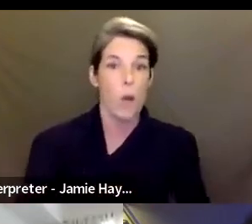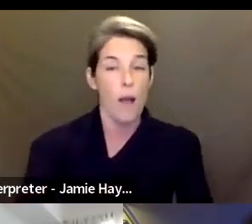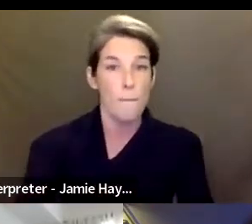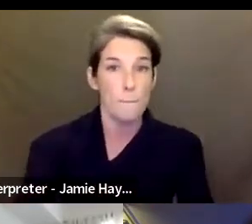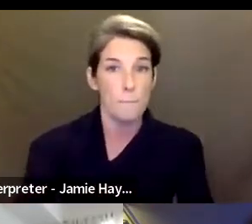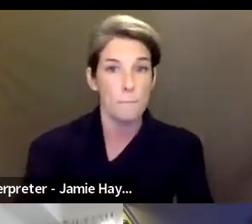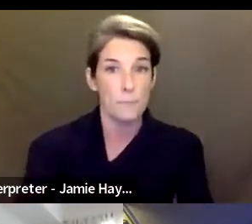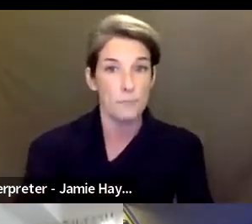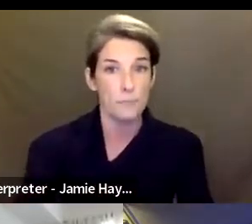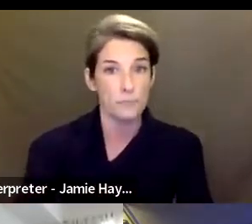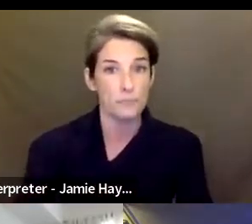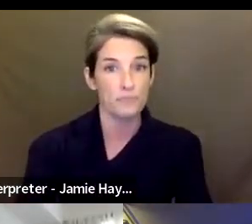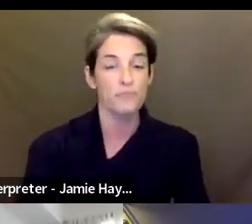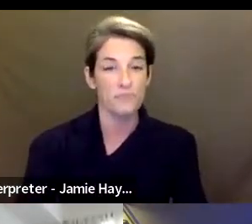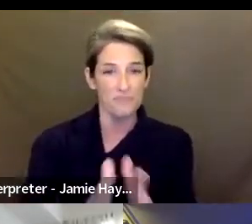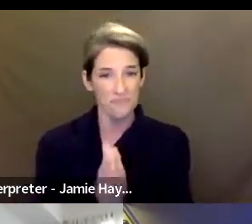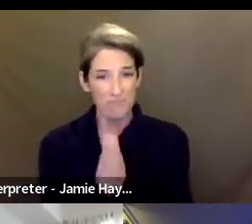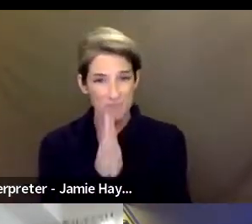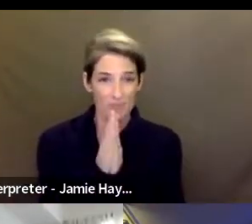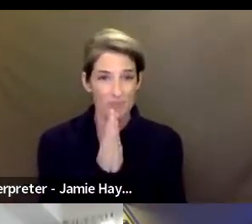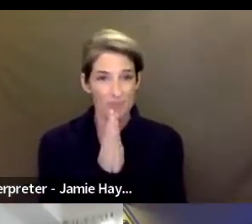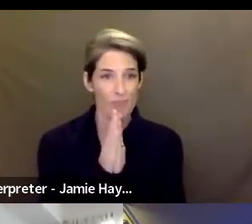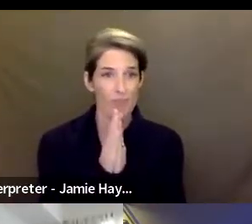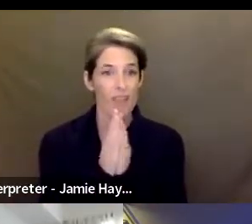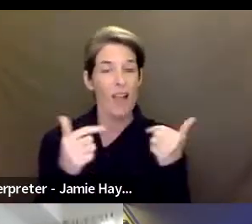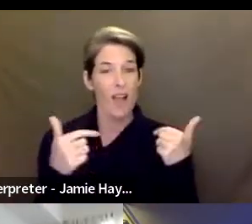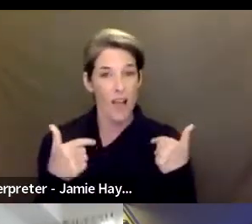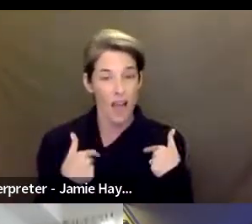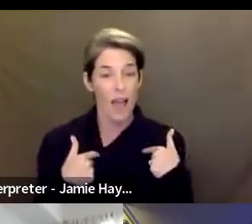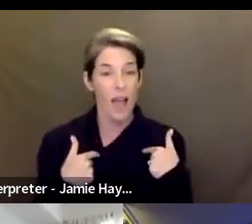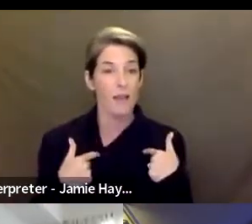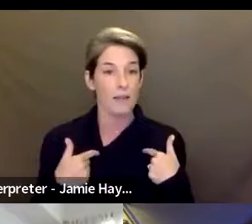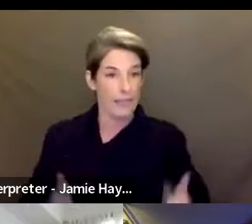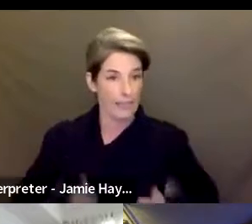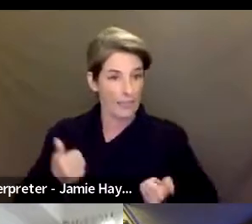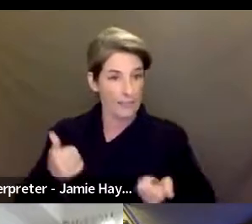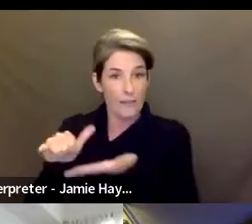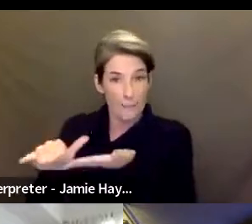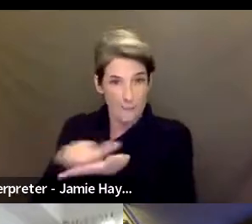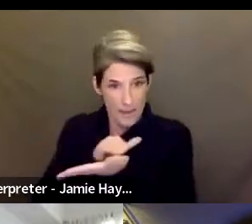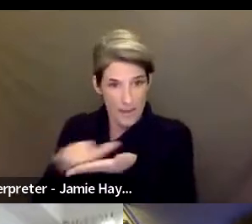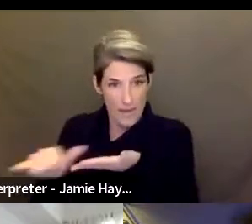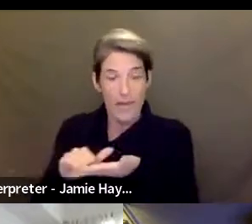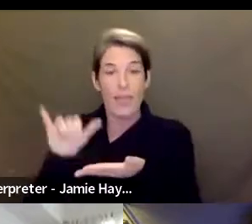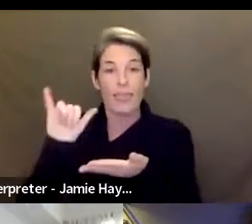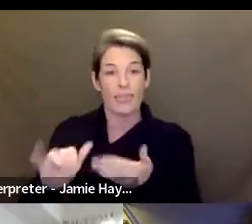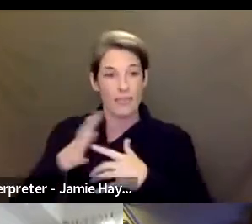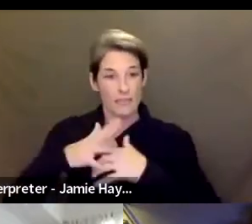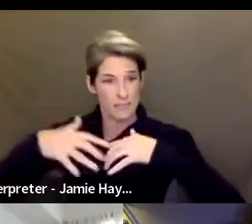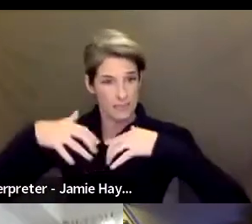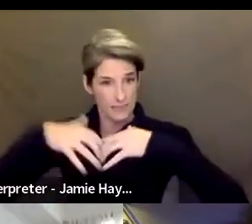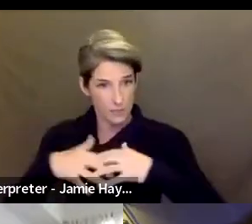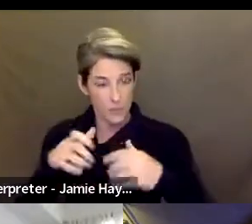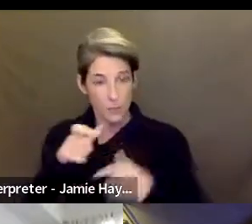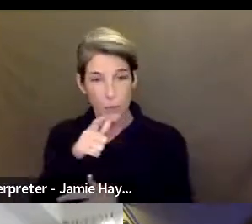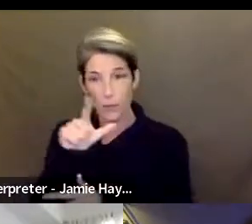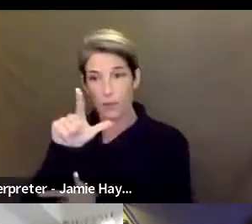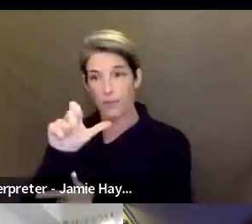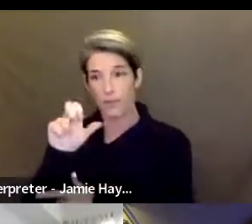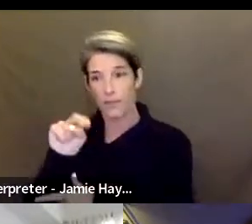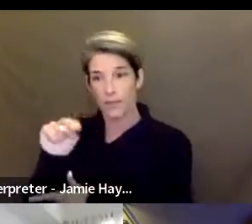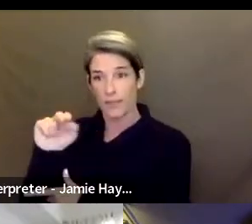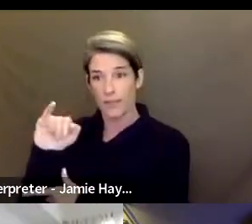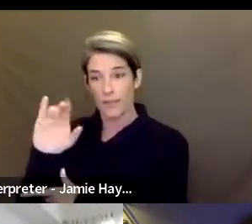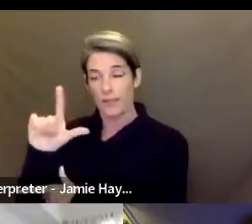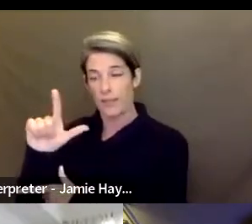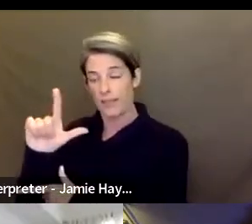tonight I wanted to say that, yes, I'm calling from Manhattan, the ancestral land of the Lenape, and I'm originally from Puerto Rico,